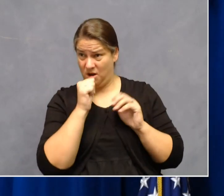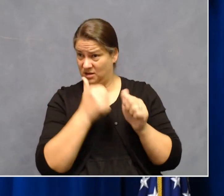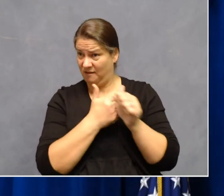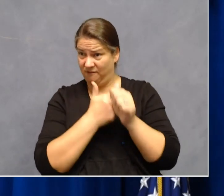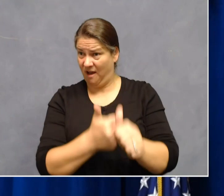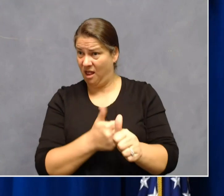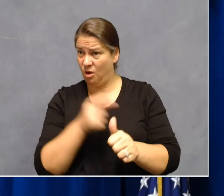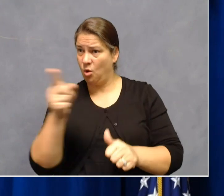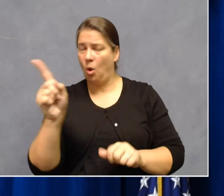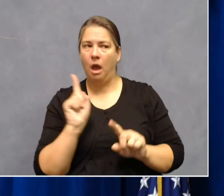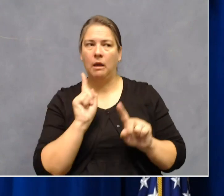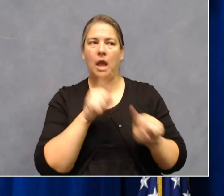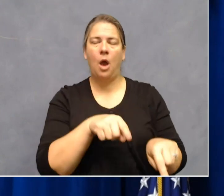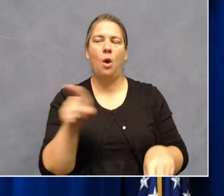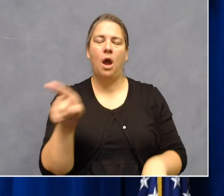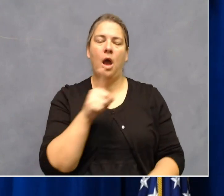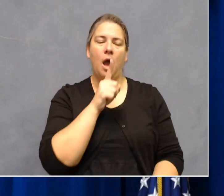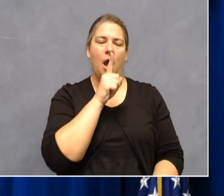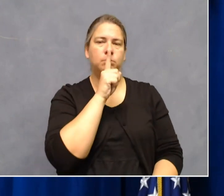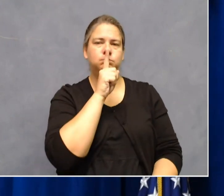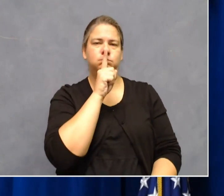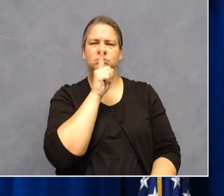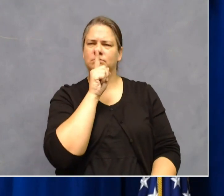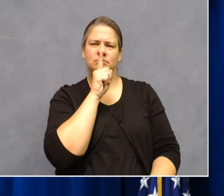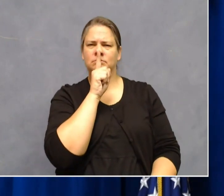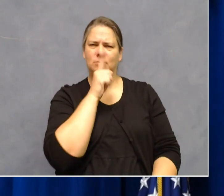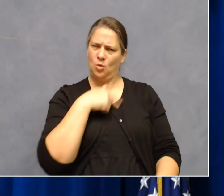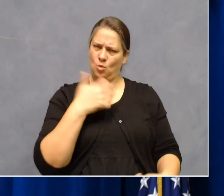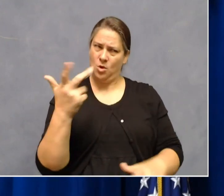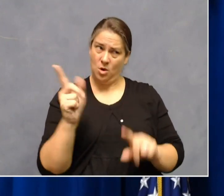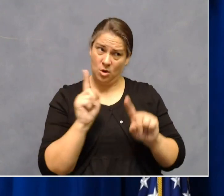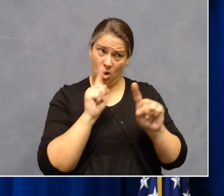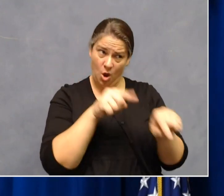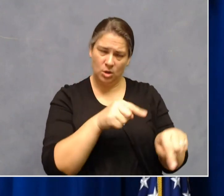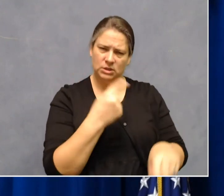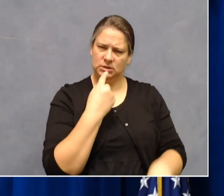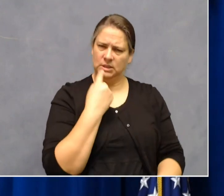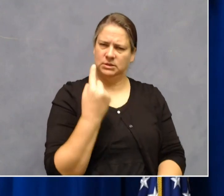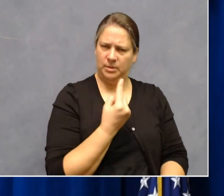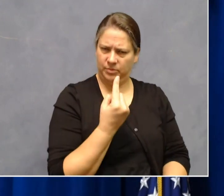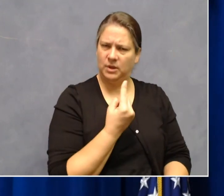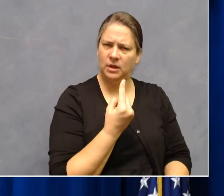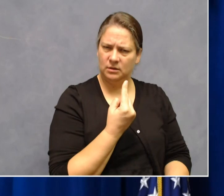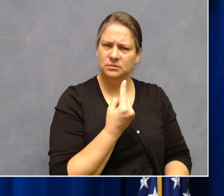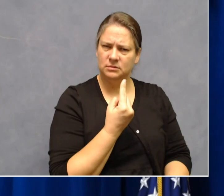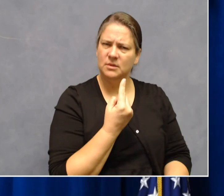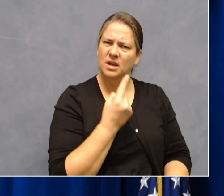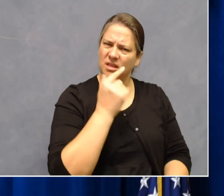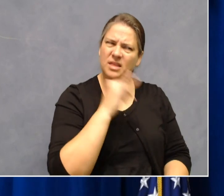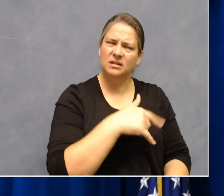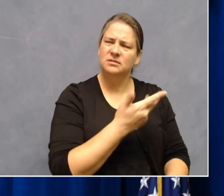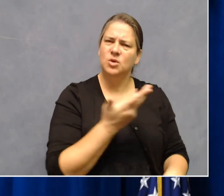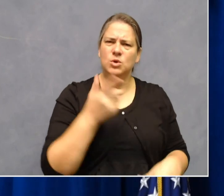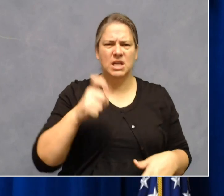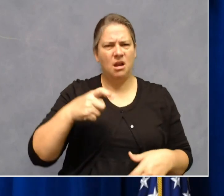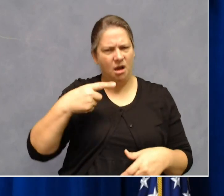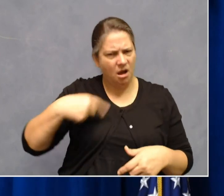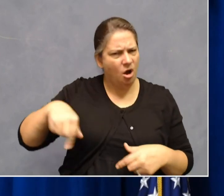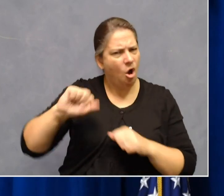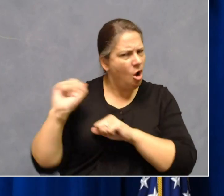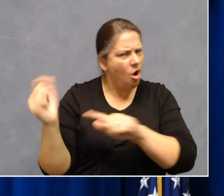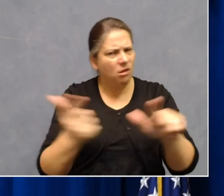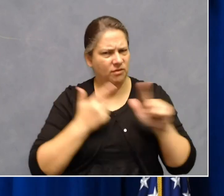too. So it's on all of us, every single one of us. And while I've focused a lot on those that lead their cities and